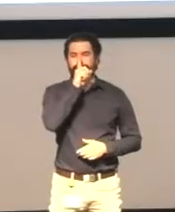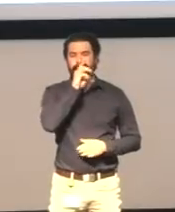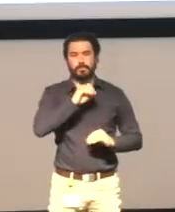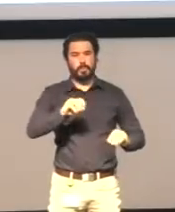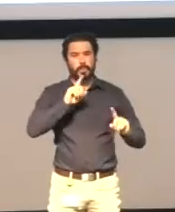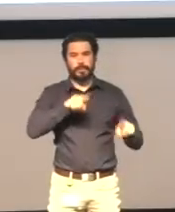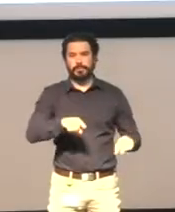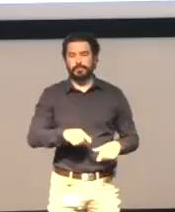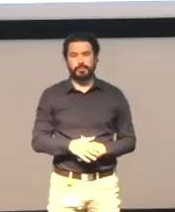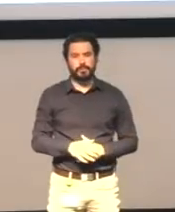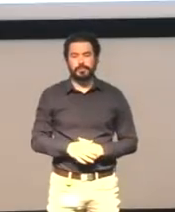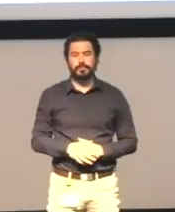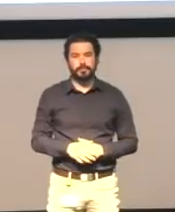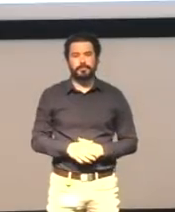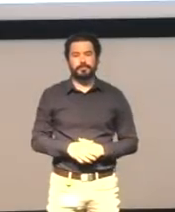but that